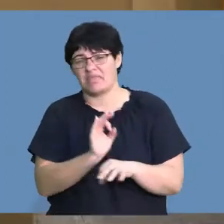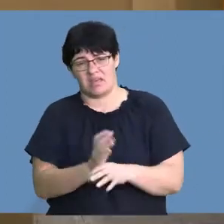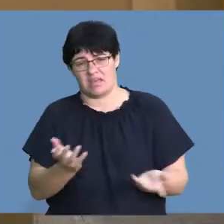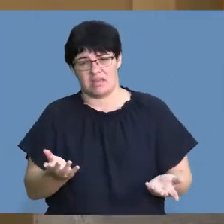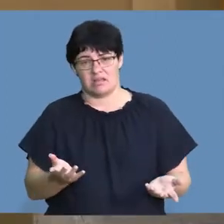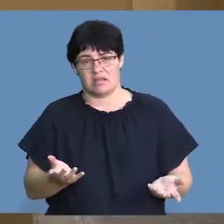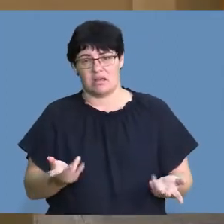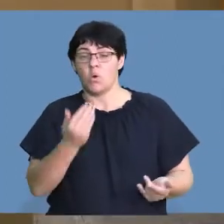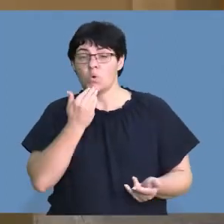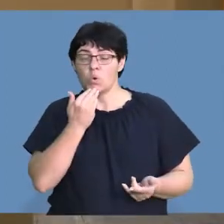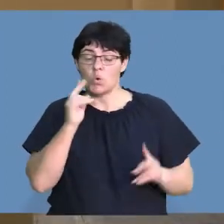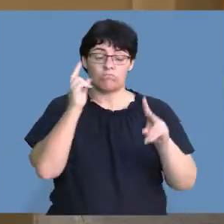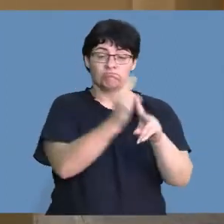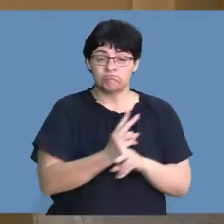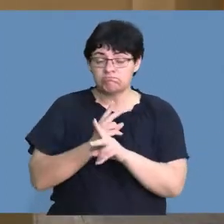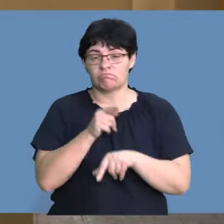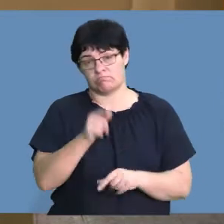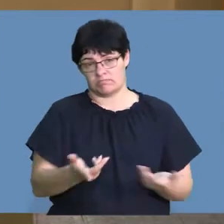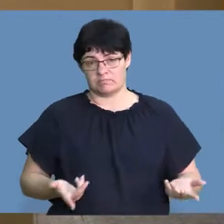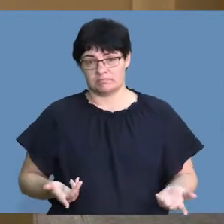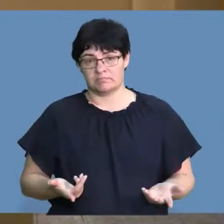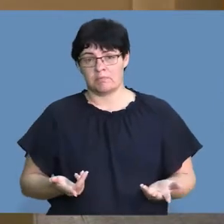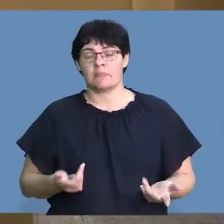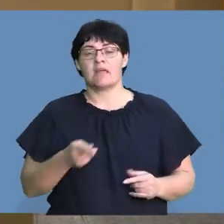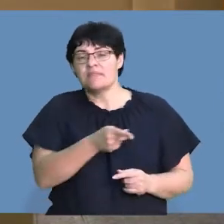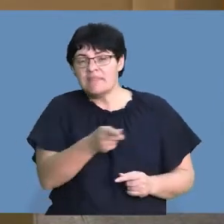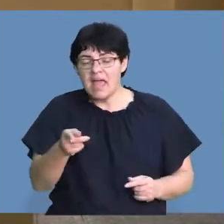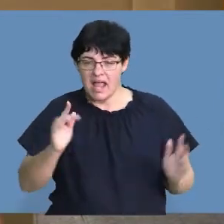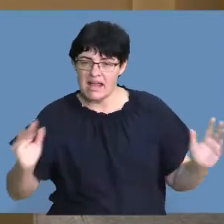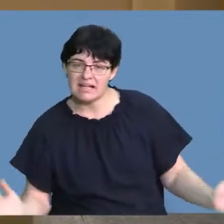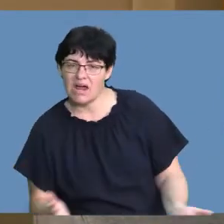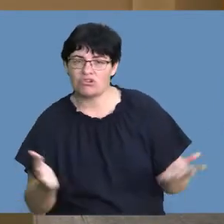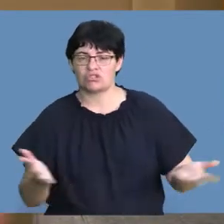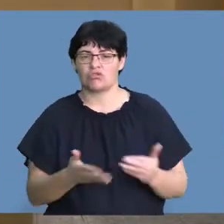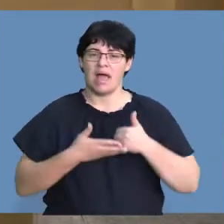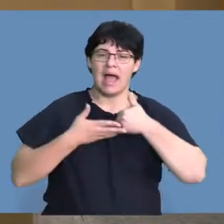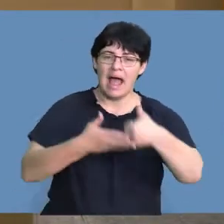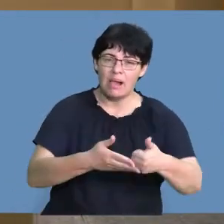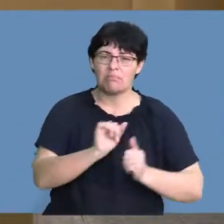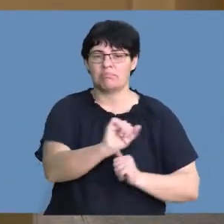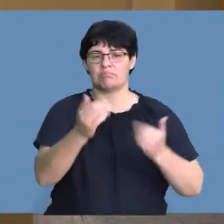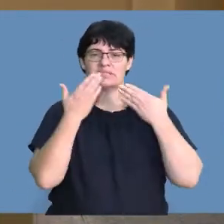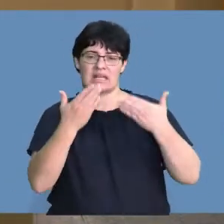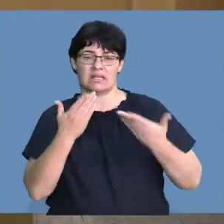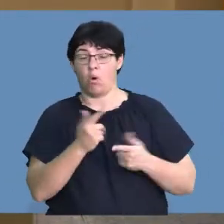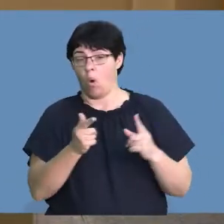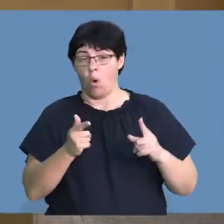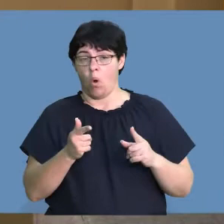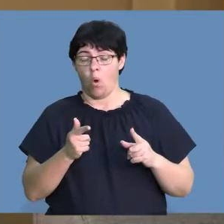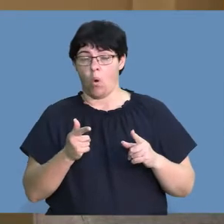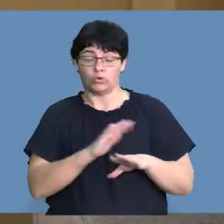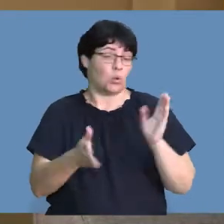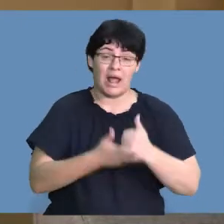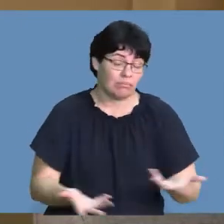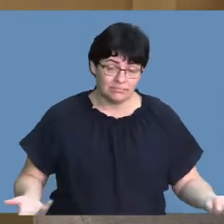situation is, those who are in authority over you, those who watch over you and encourage you or help you with your studies or don't encourage you with